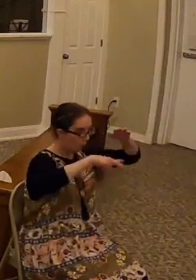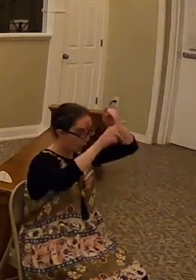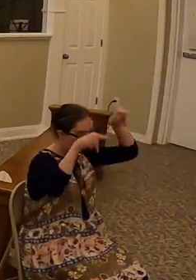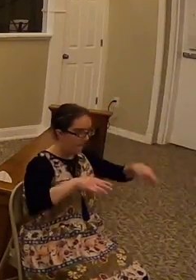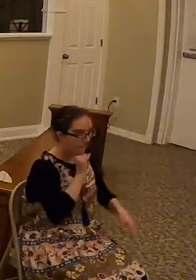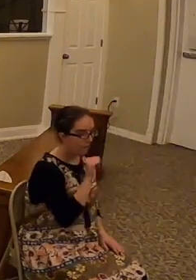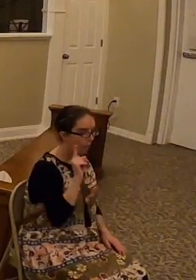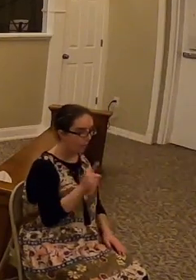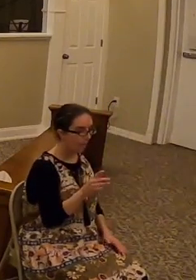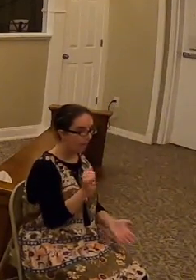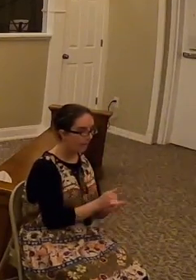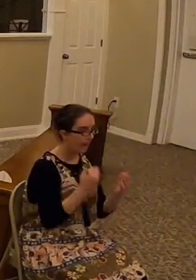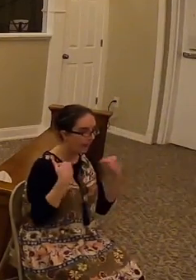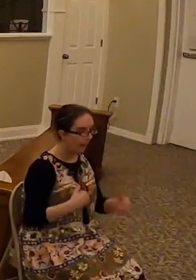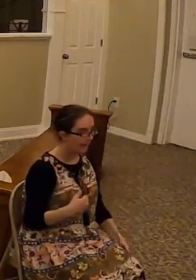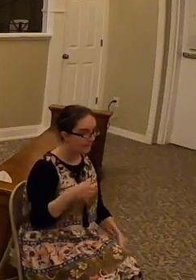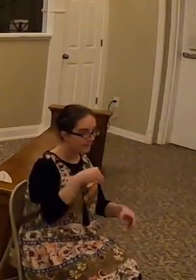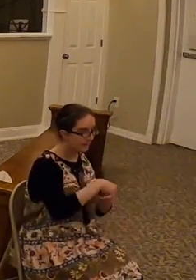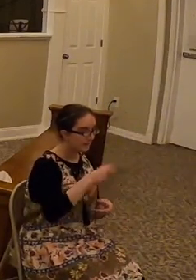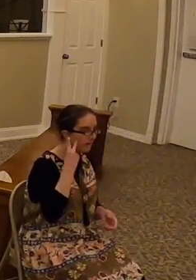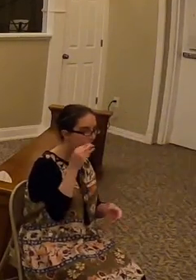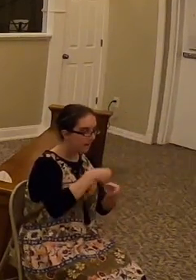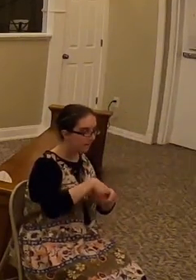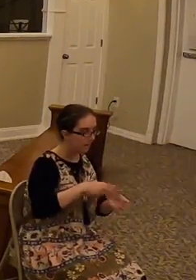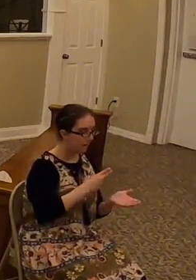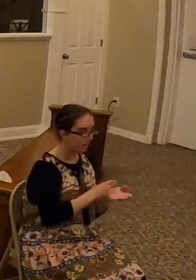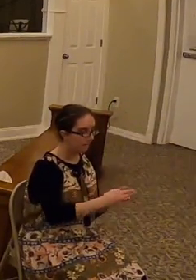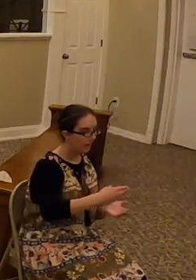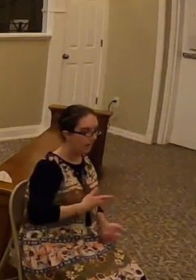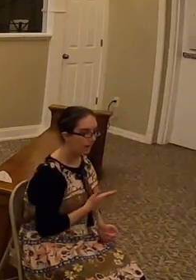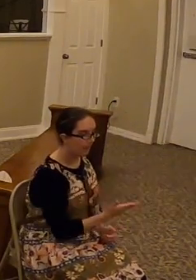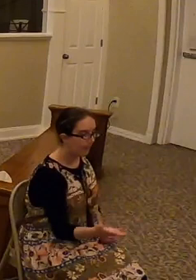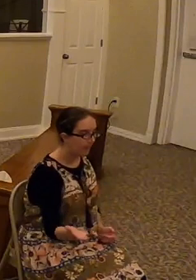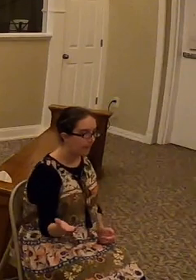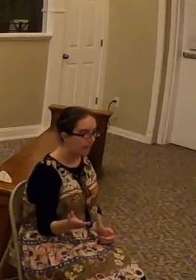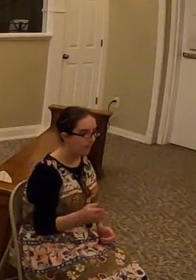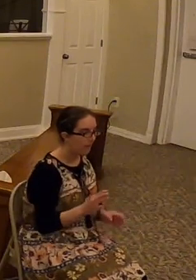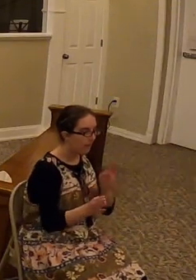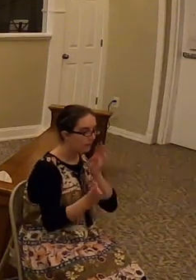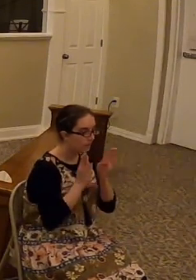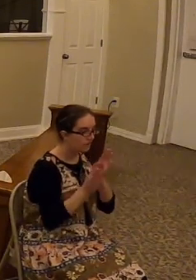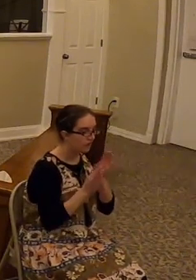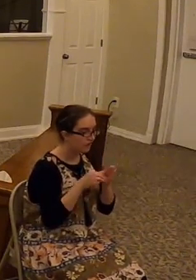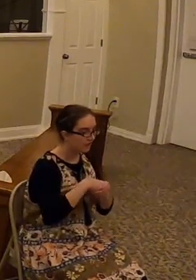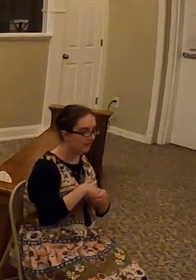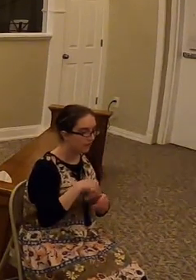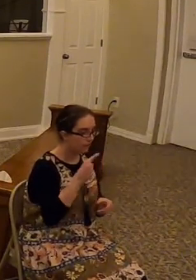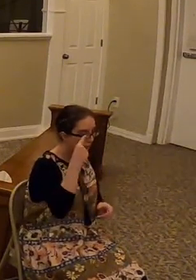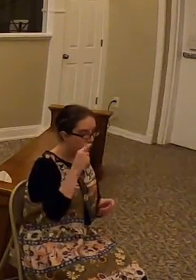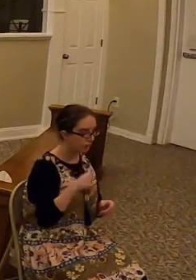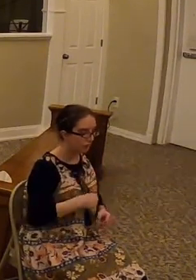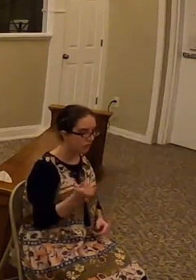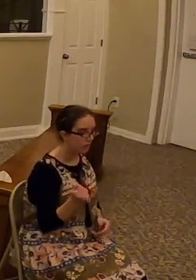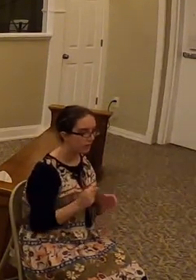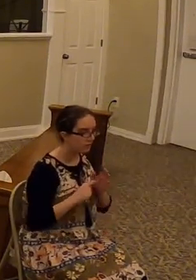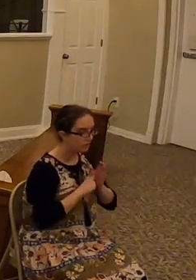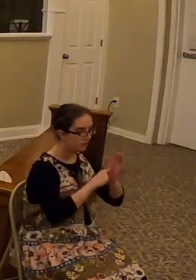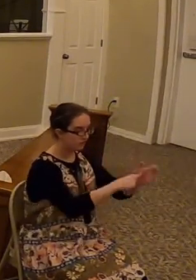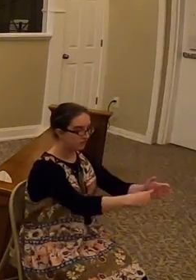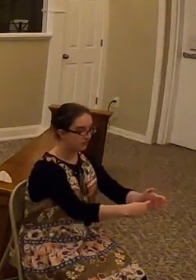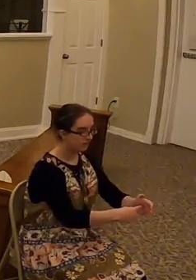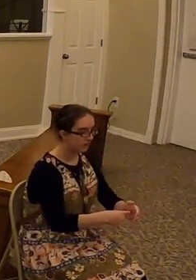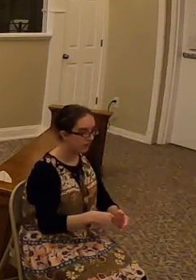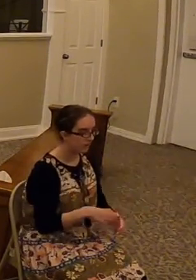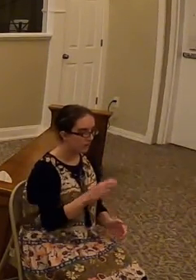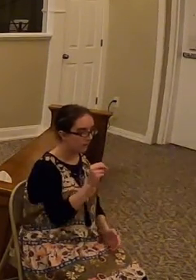is one who has insight into divine things and speaks them forth to others, one who shows